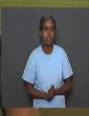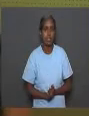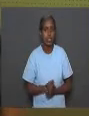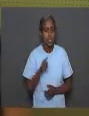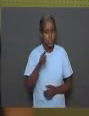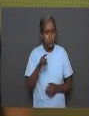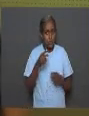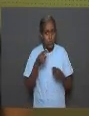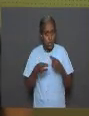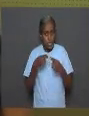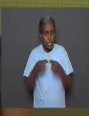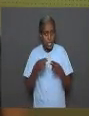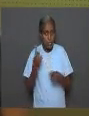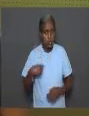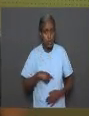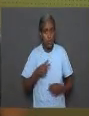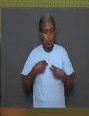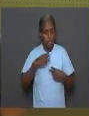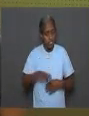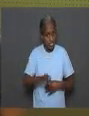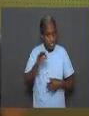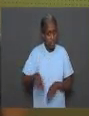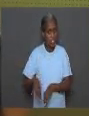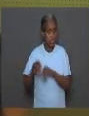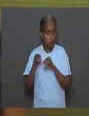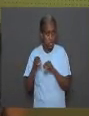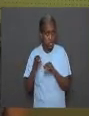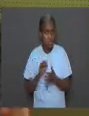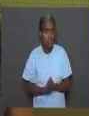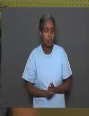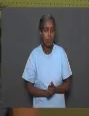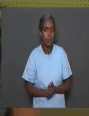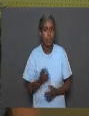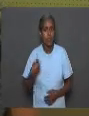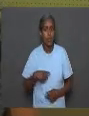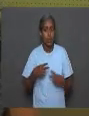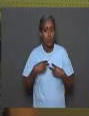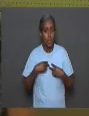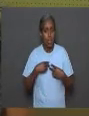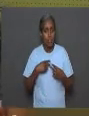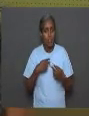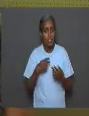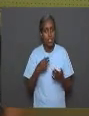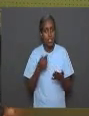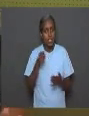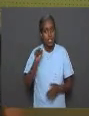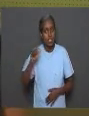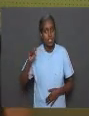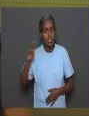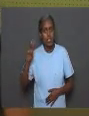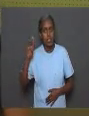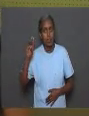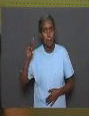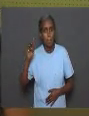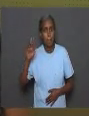you realize what we have discovered, students? We have stumbled upon another